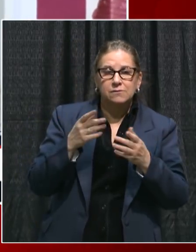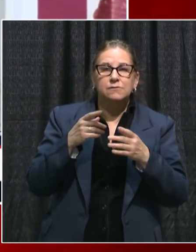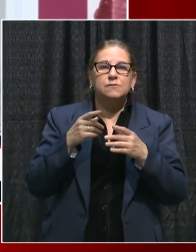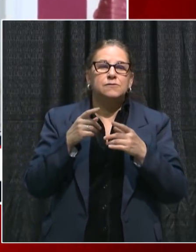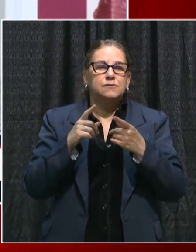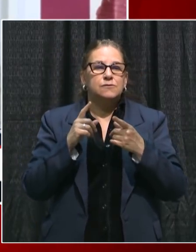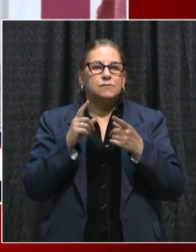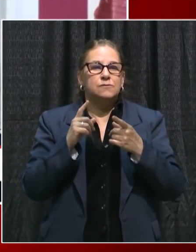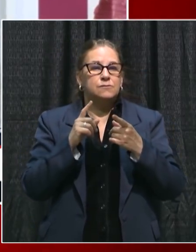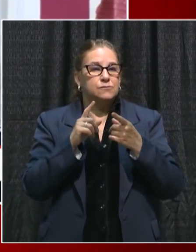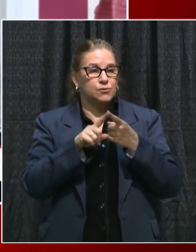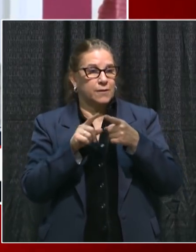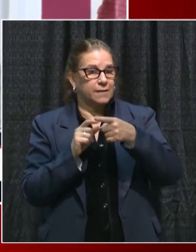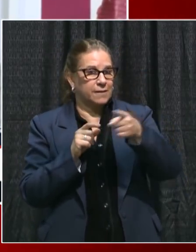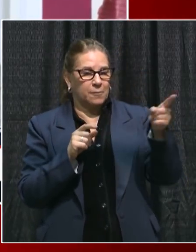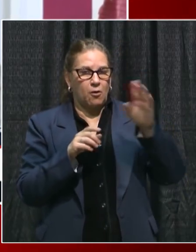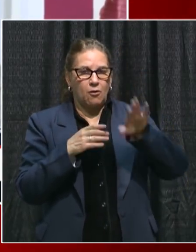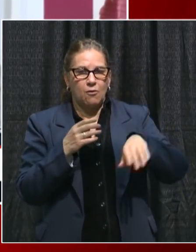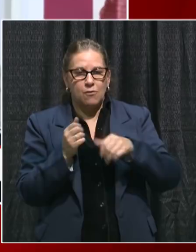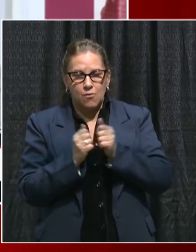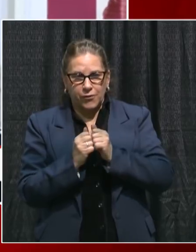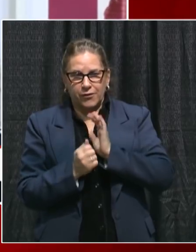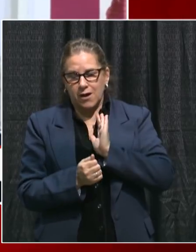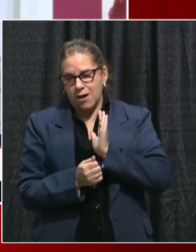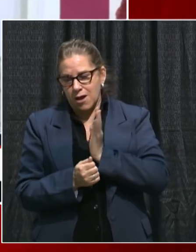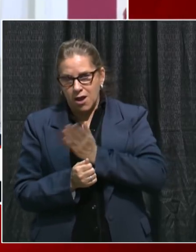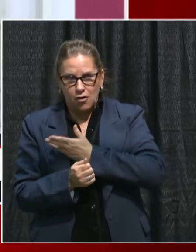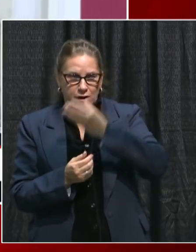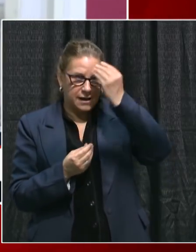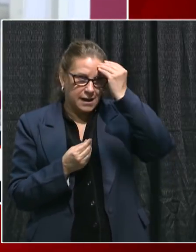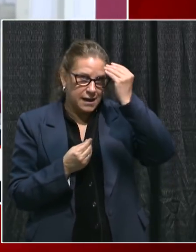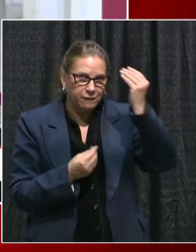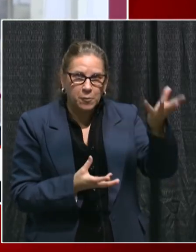that we have on the ground. Dr. Nesbitt, is there anything to add?